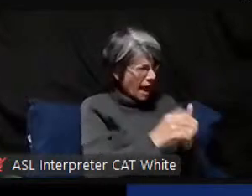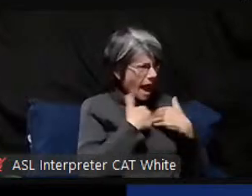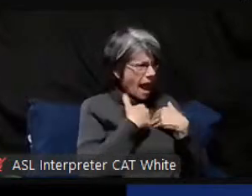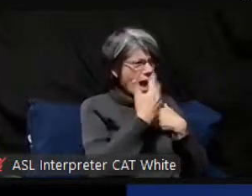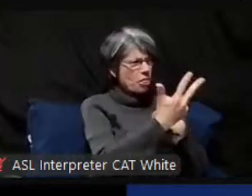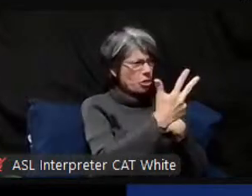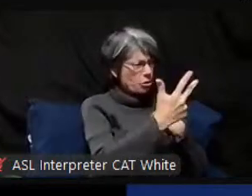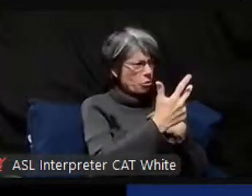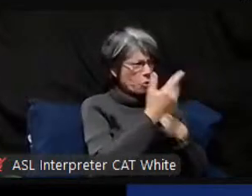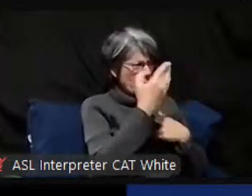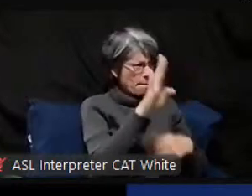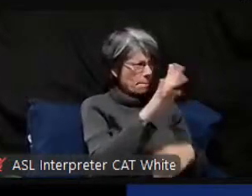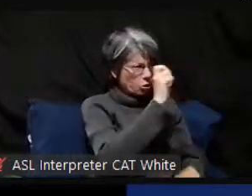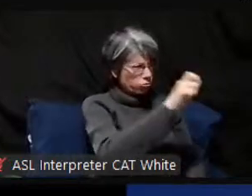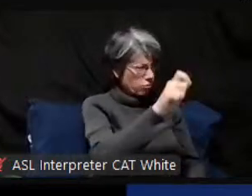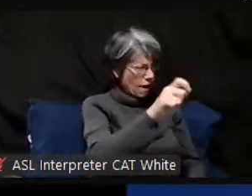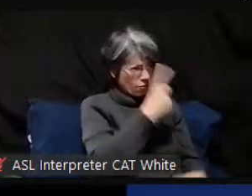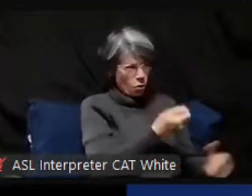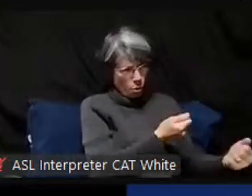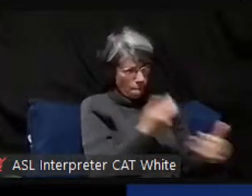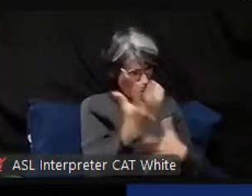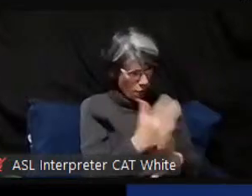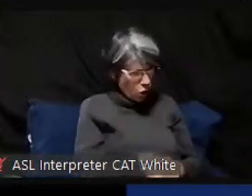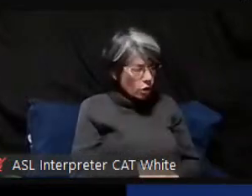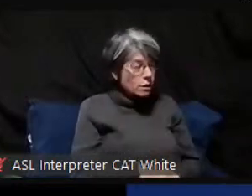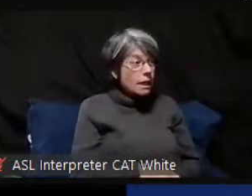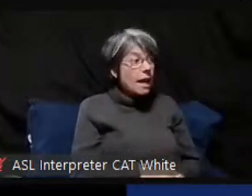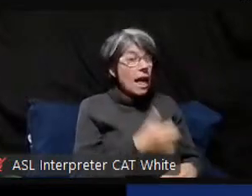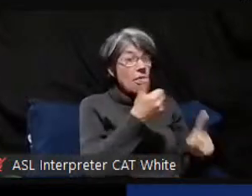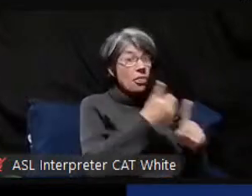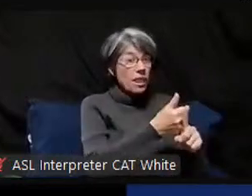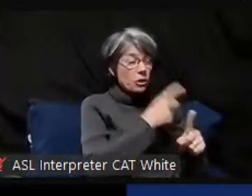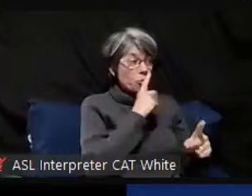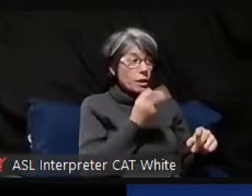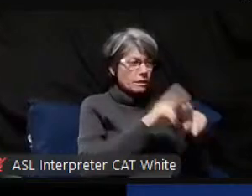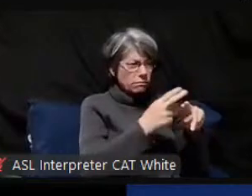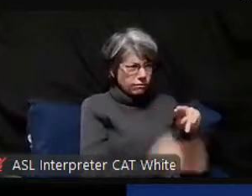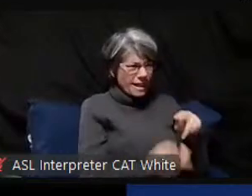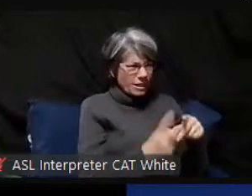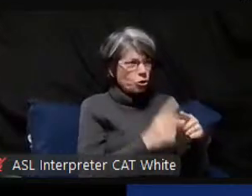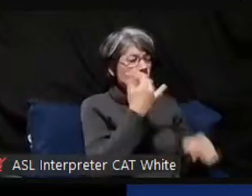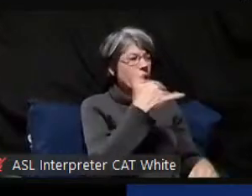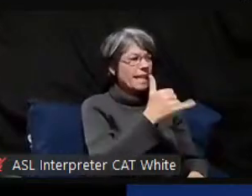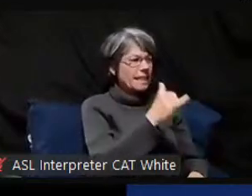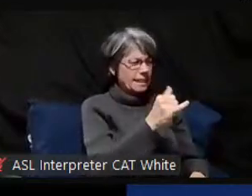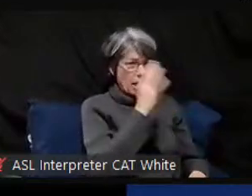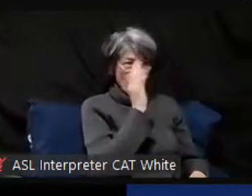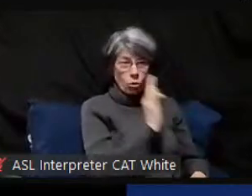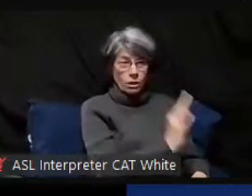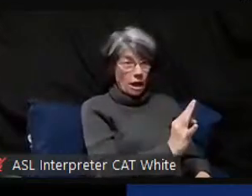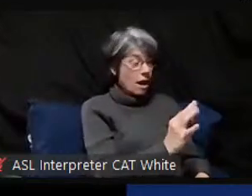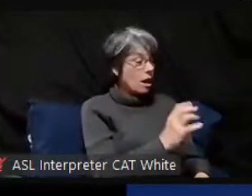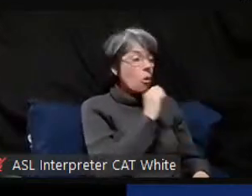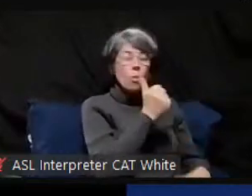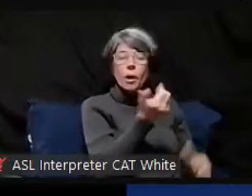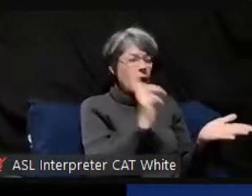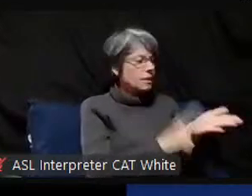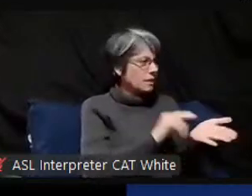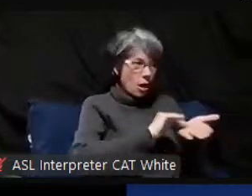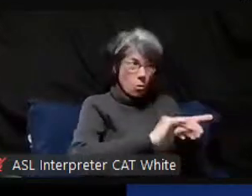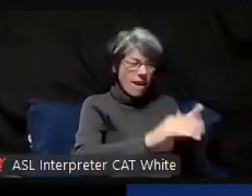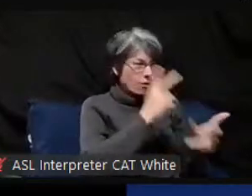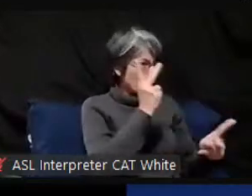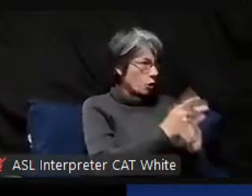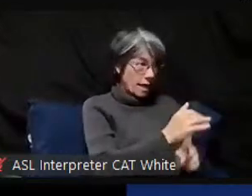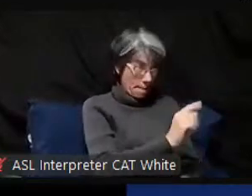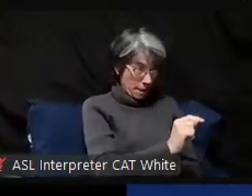blue dots for removal. This was de-escalated to a yellow dot. We did not sign a waiver to keep